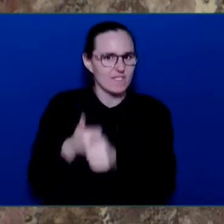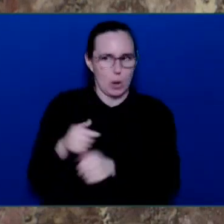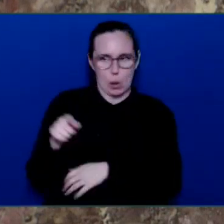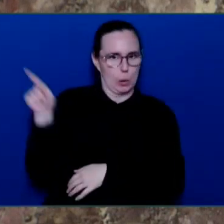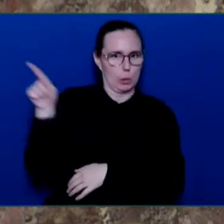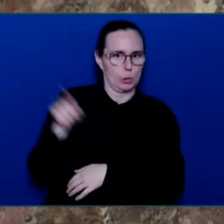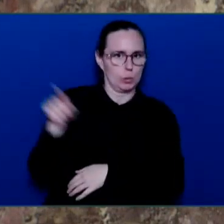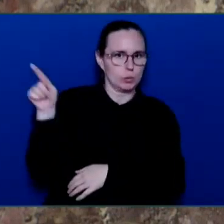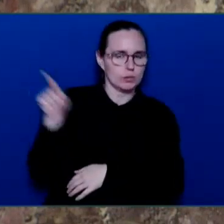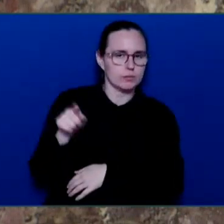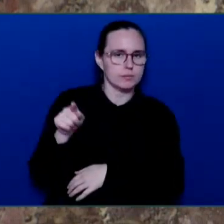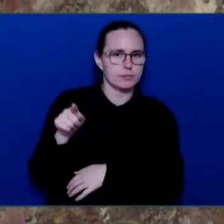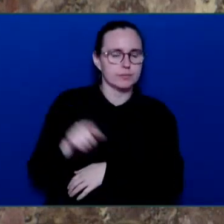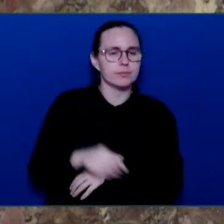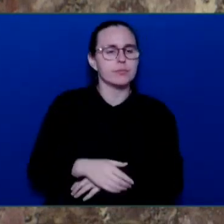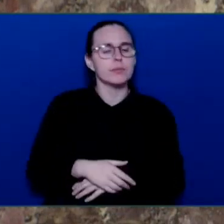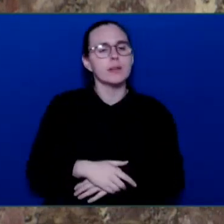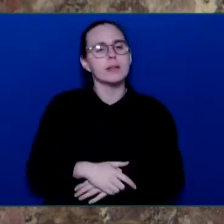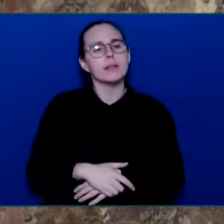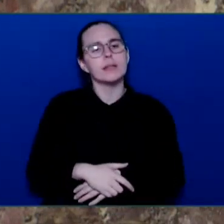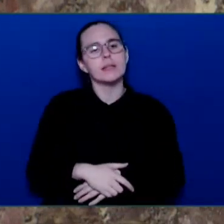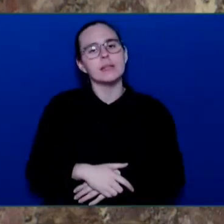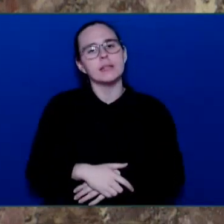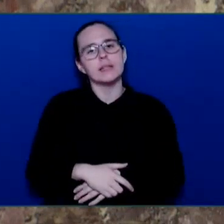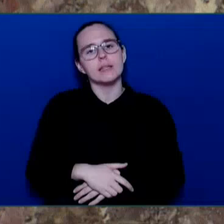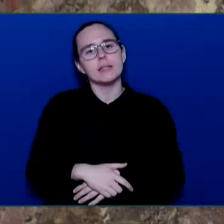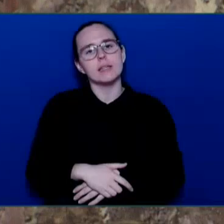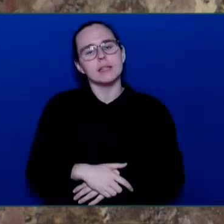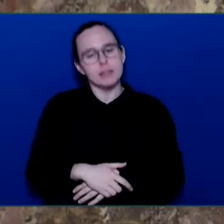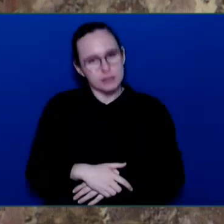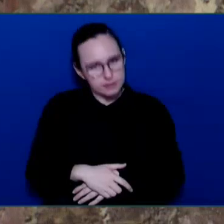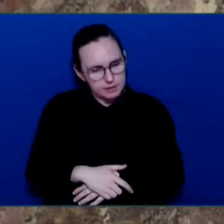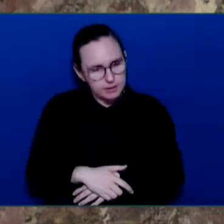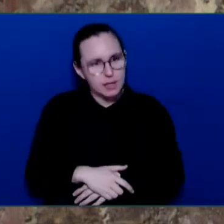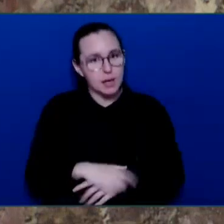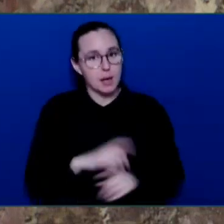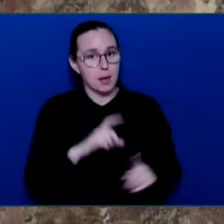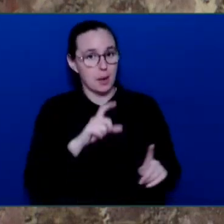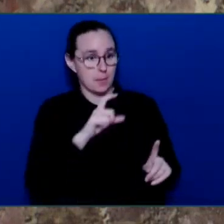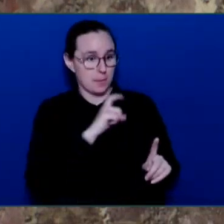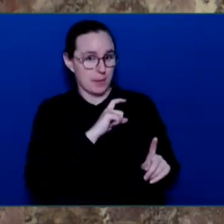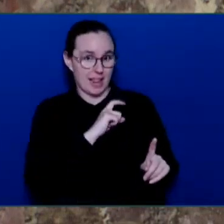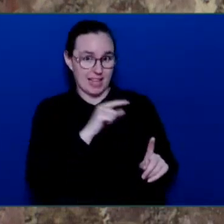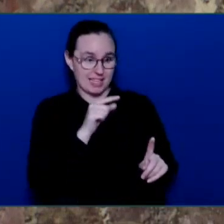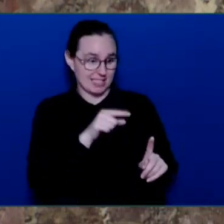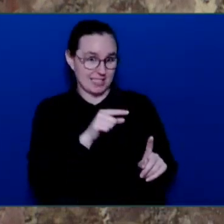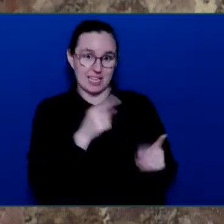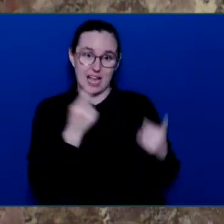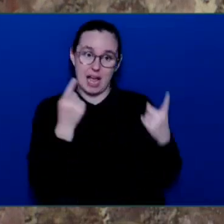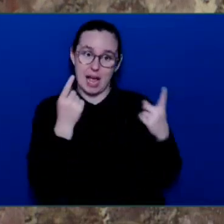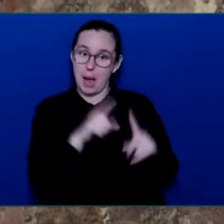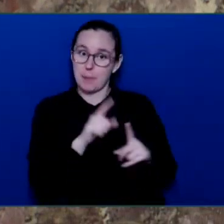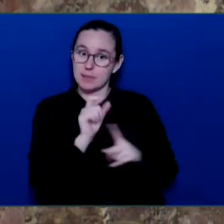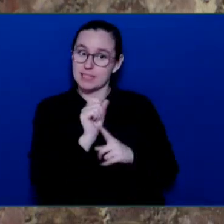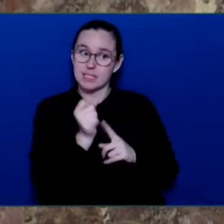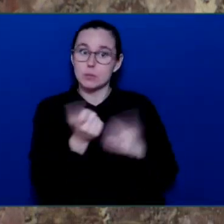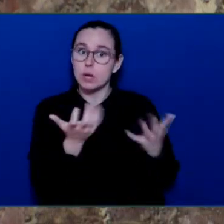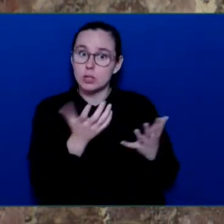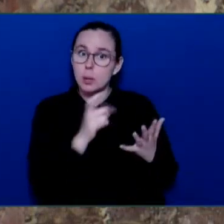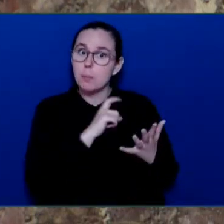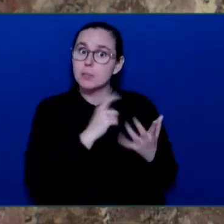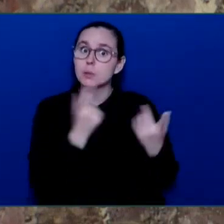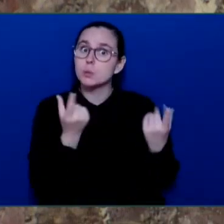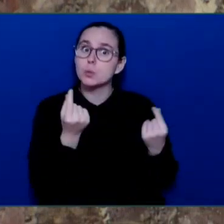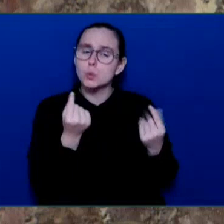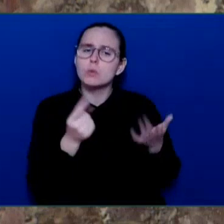police do investigate, and we expect them to investigate cases of murdered and missing Indigenous women and girls.